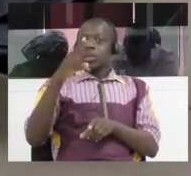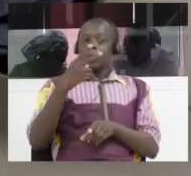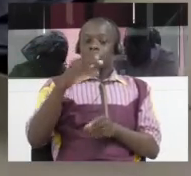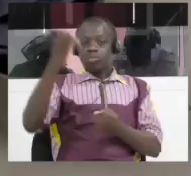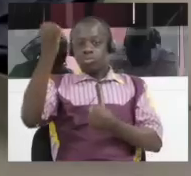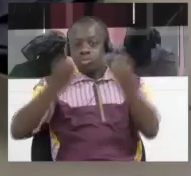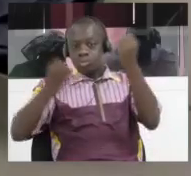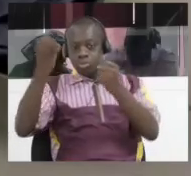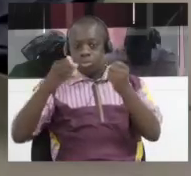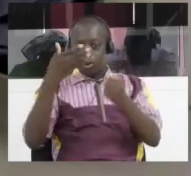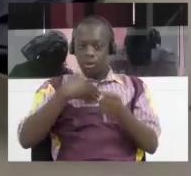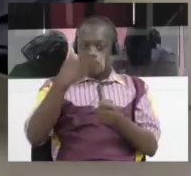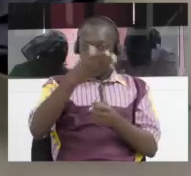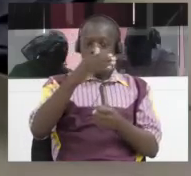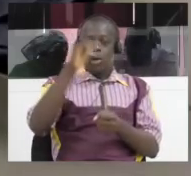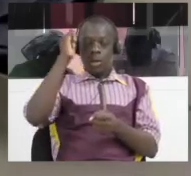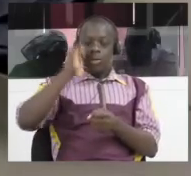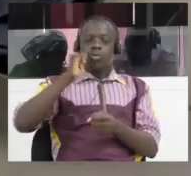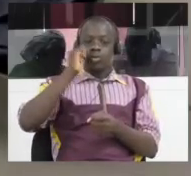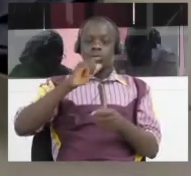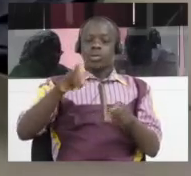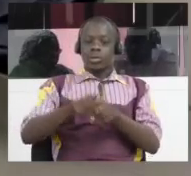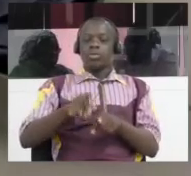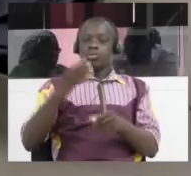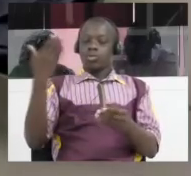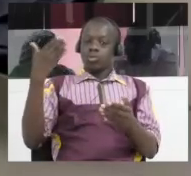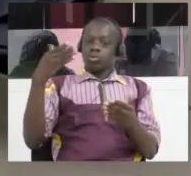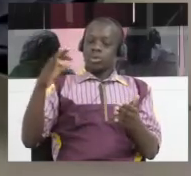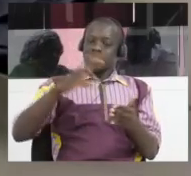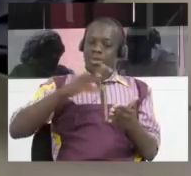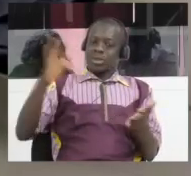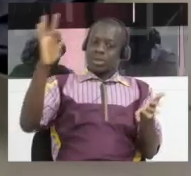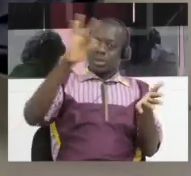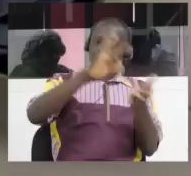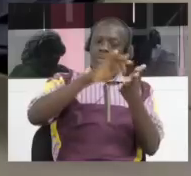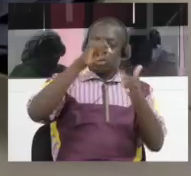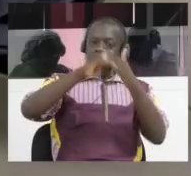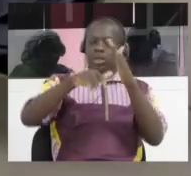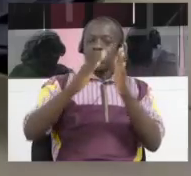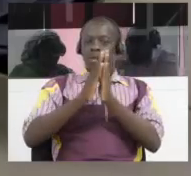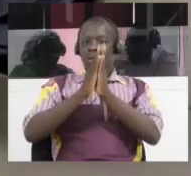available trucks and use them as conveyance to Bara.